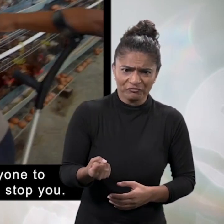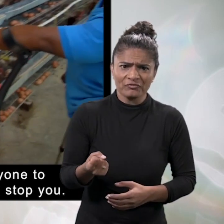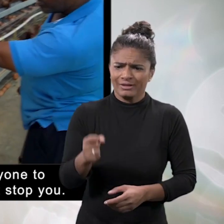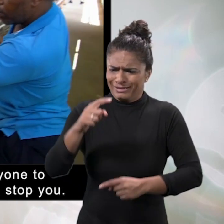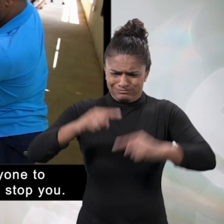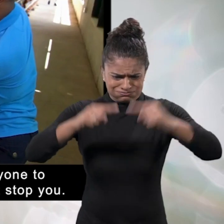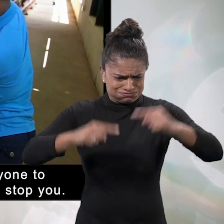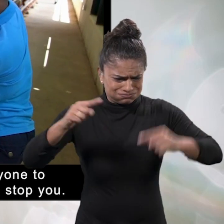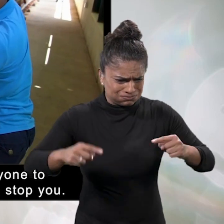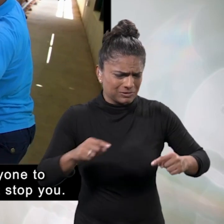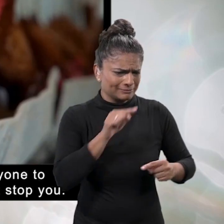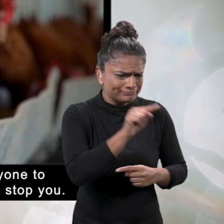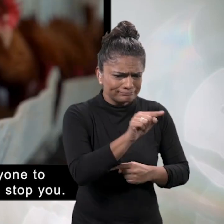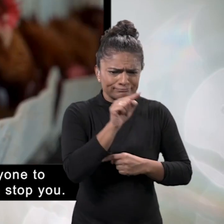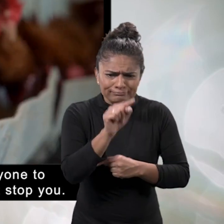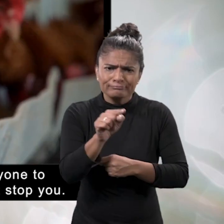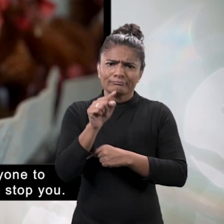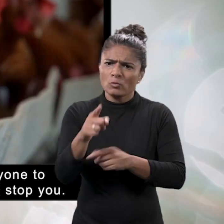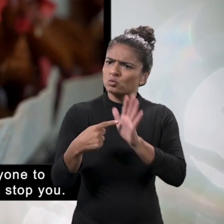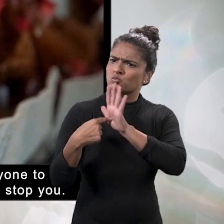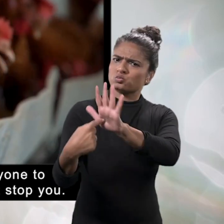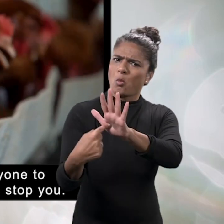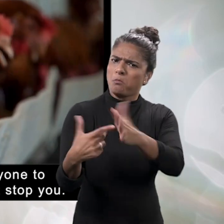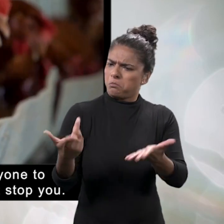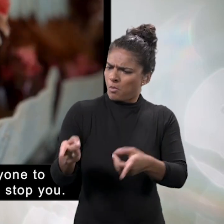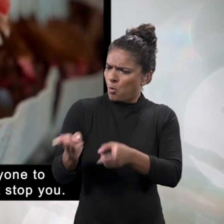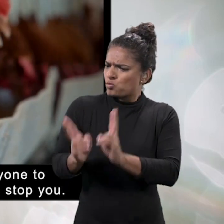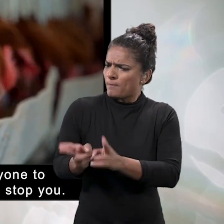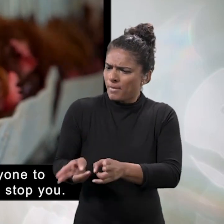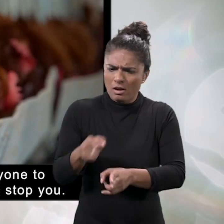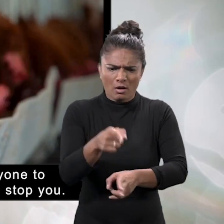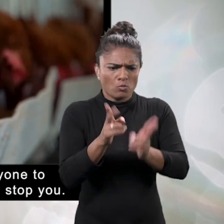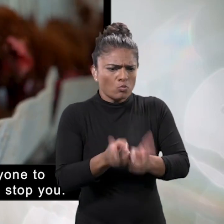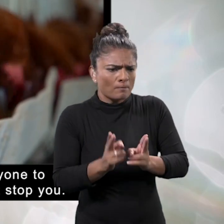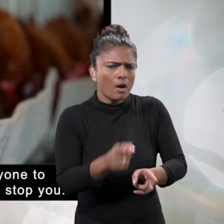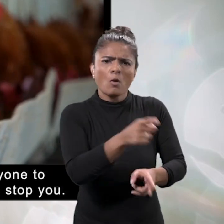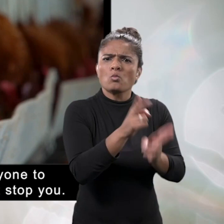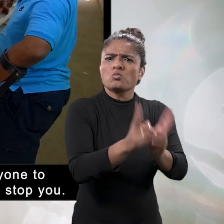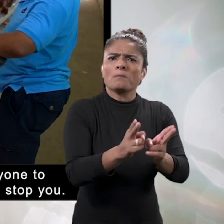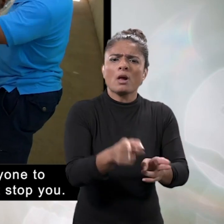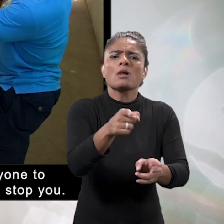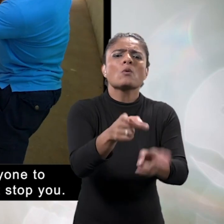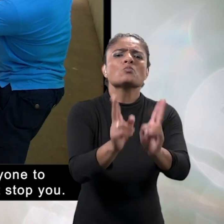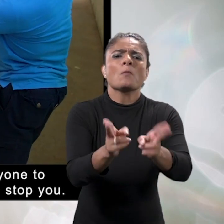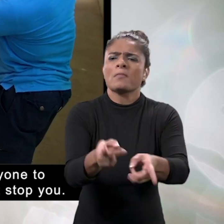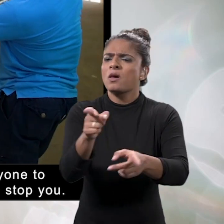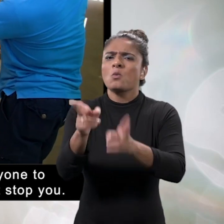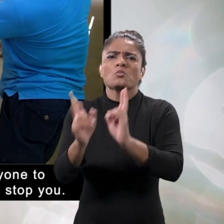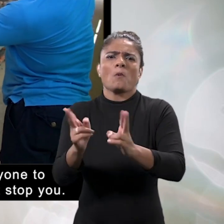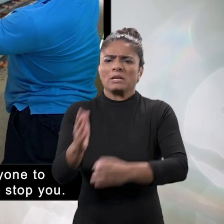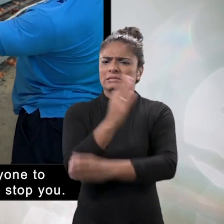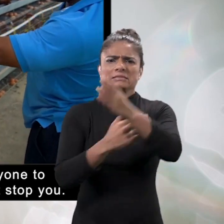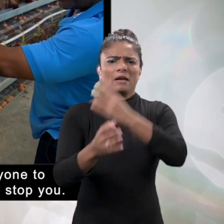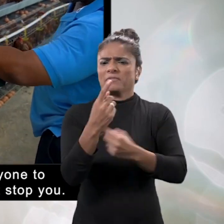noma abantu bonke nje abakhona bazi ukuthi since une disability i-disability is